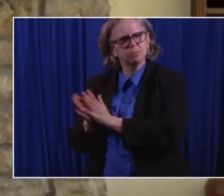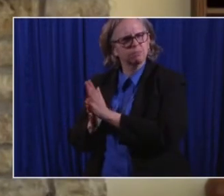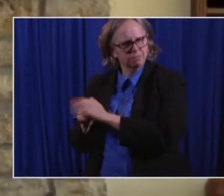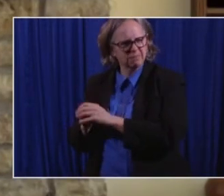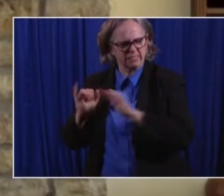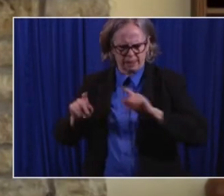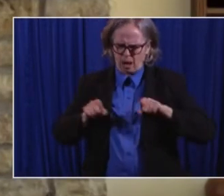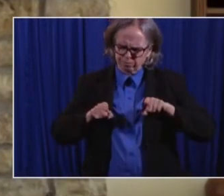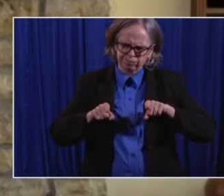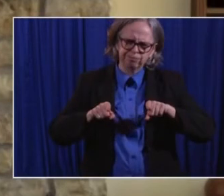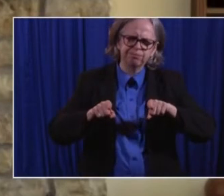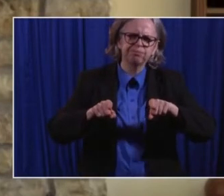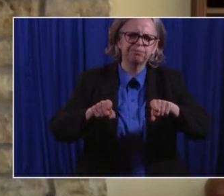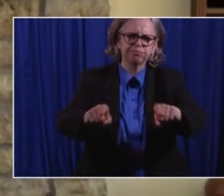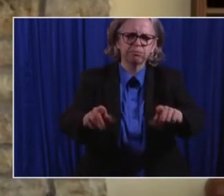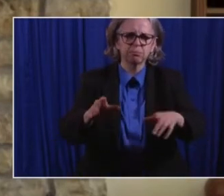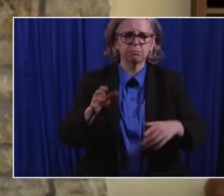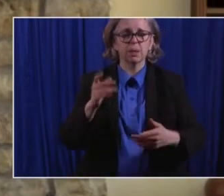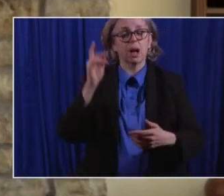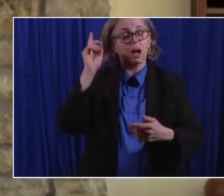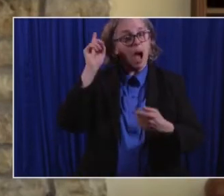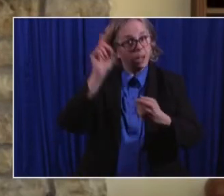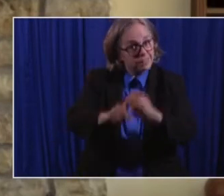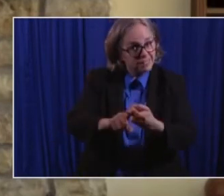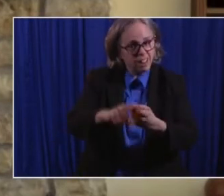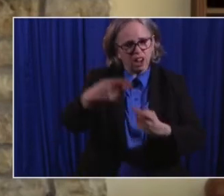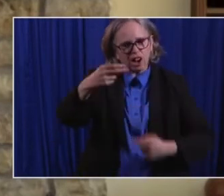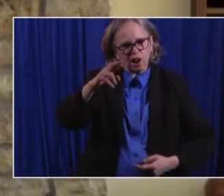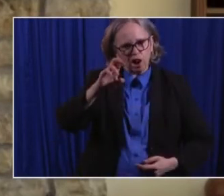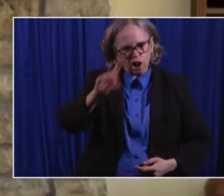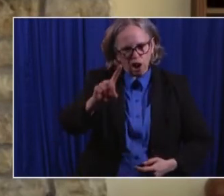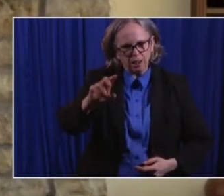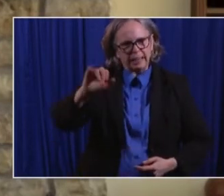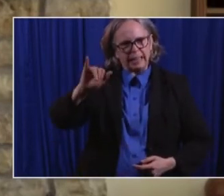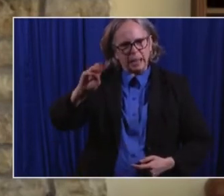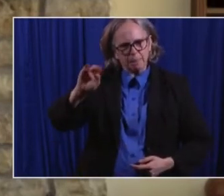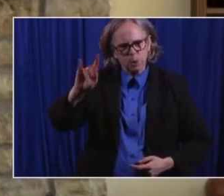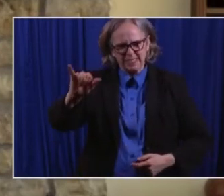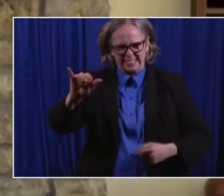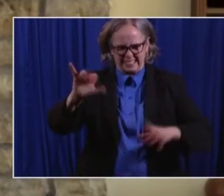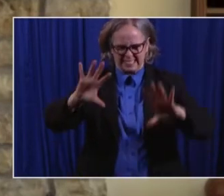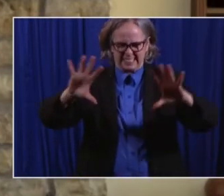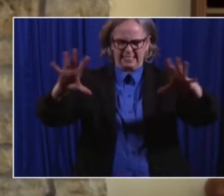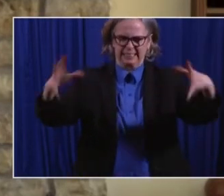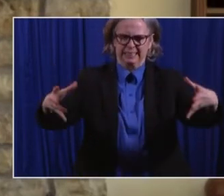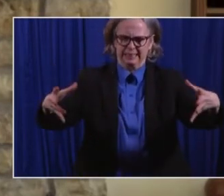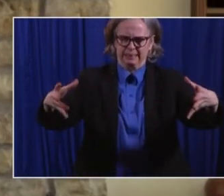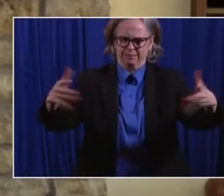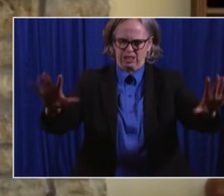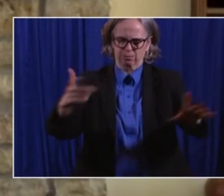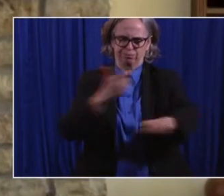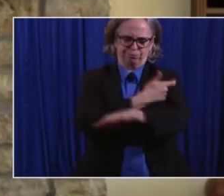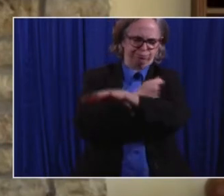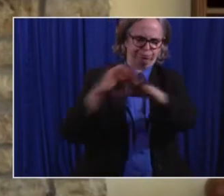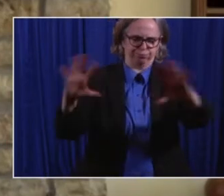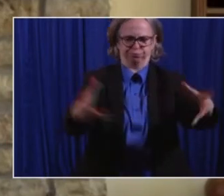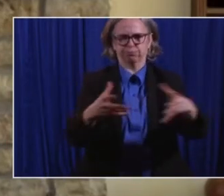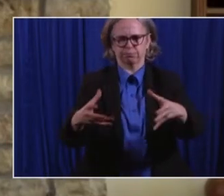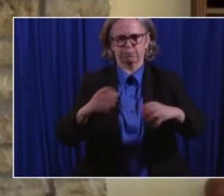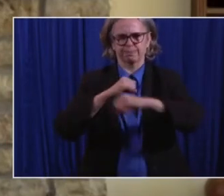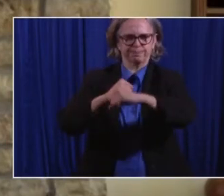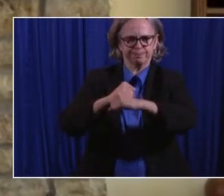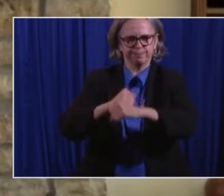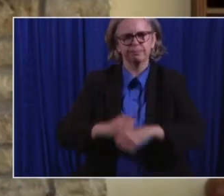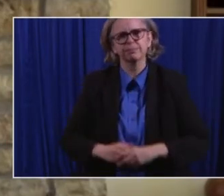mask on until we get to the point where we've reached the herd immunity in the state, and we have crushed this. So